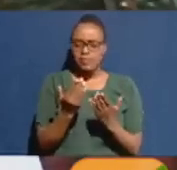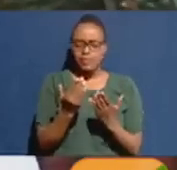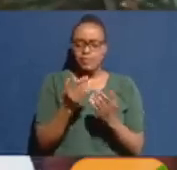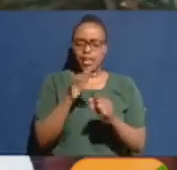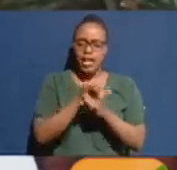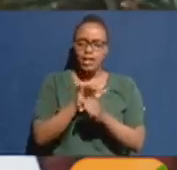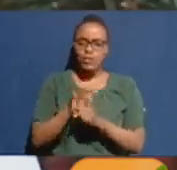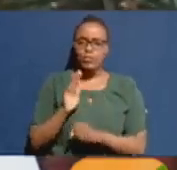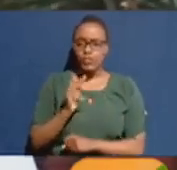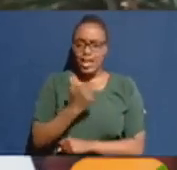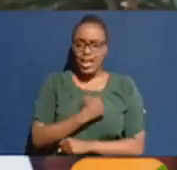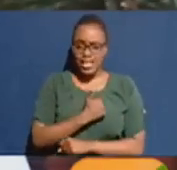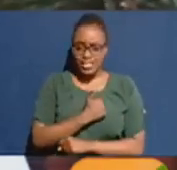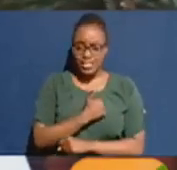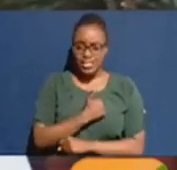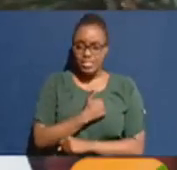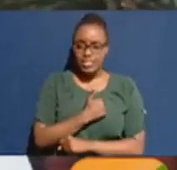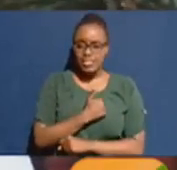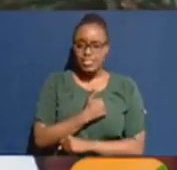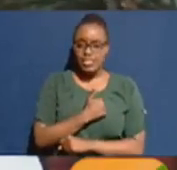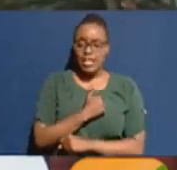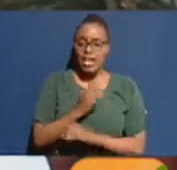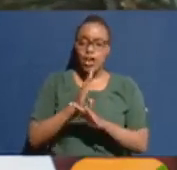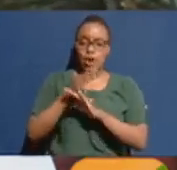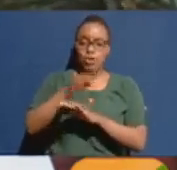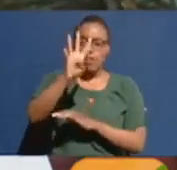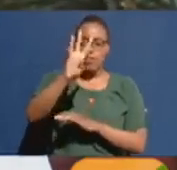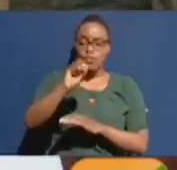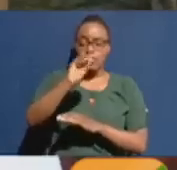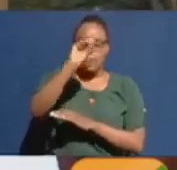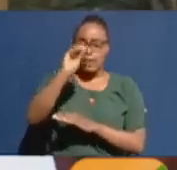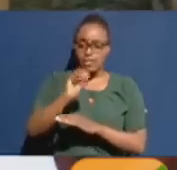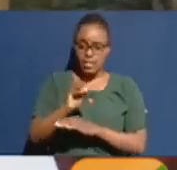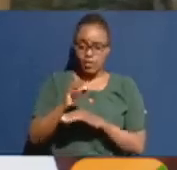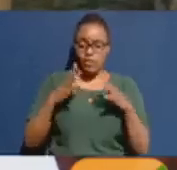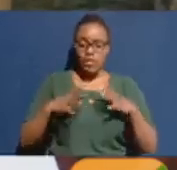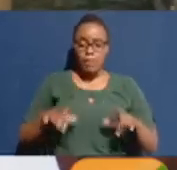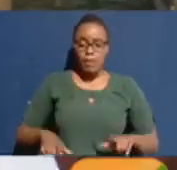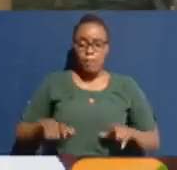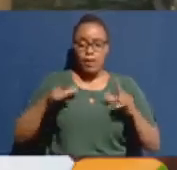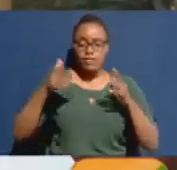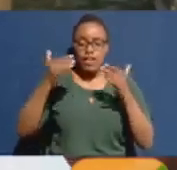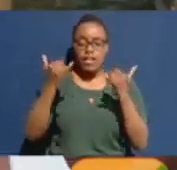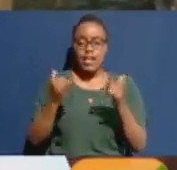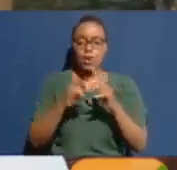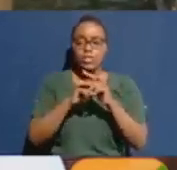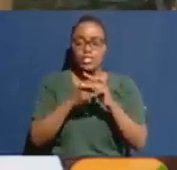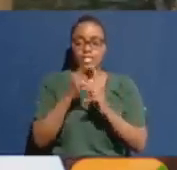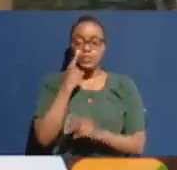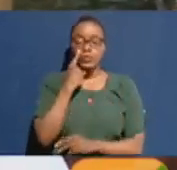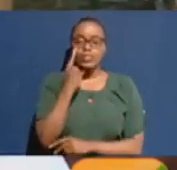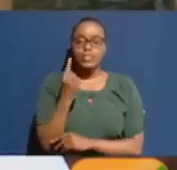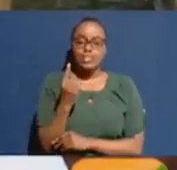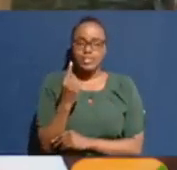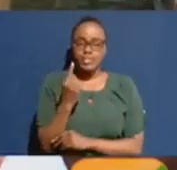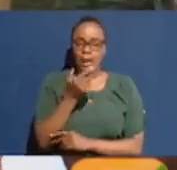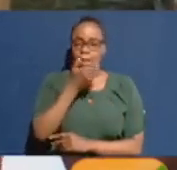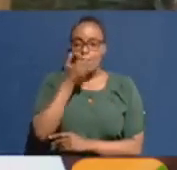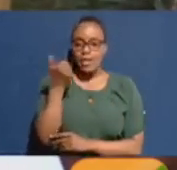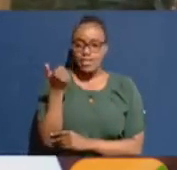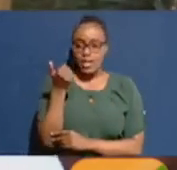many of us are running over 40% occupancy and now starting to see